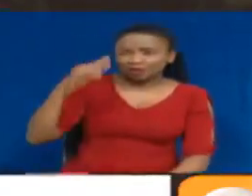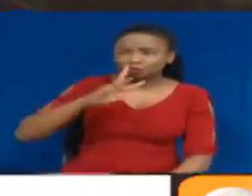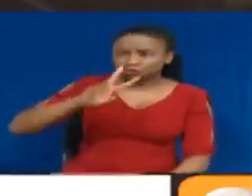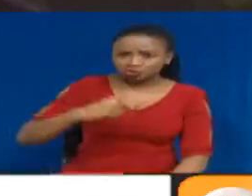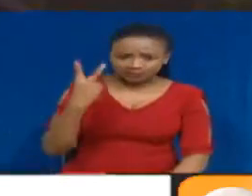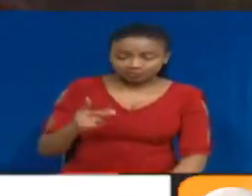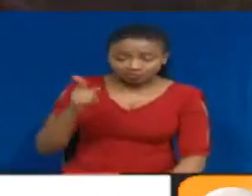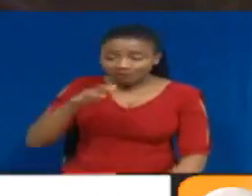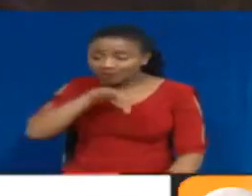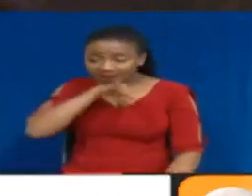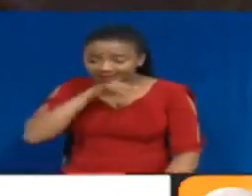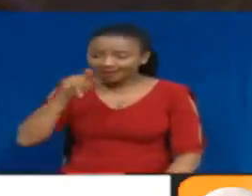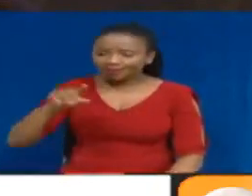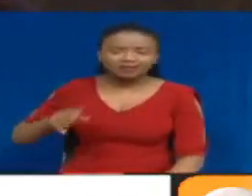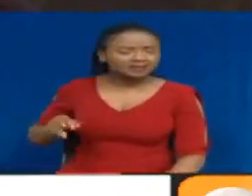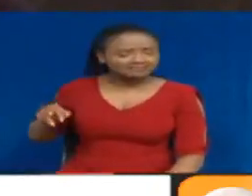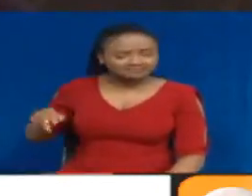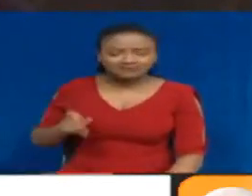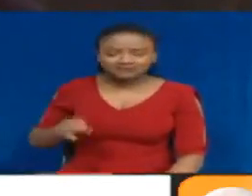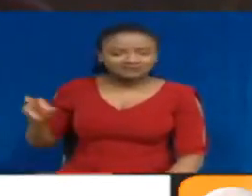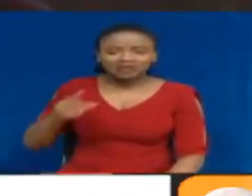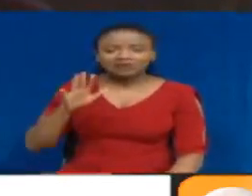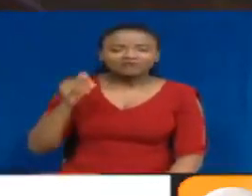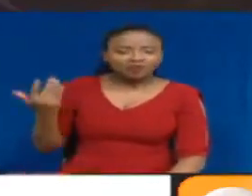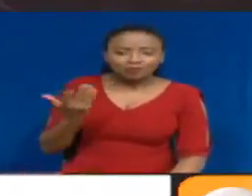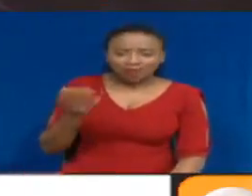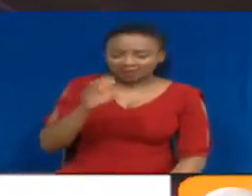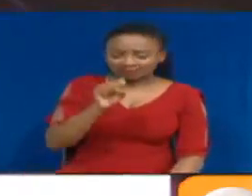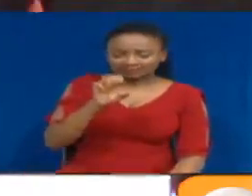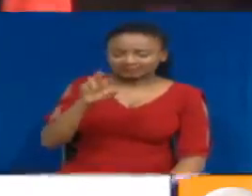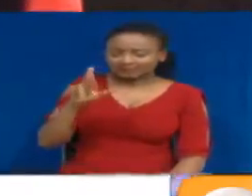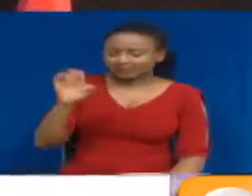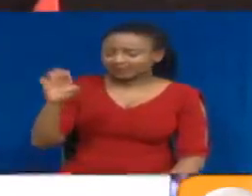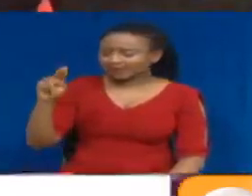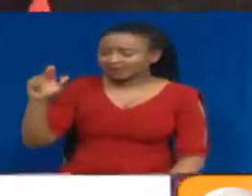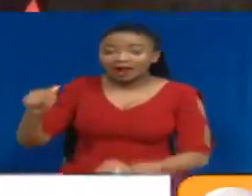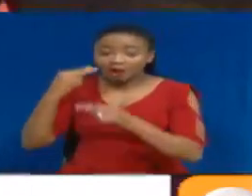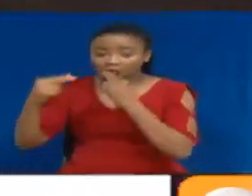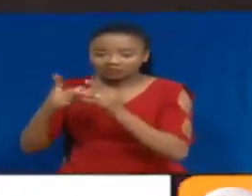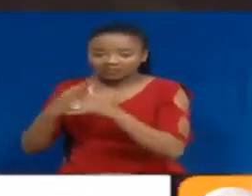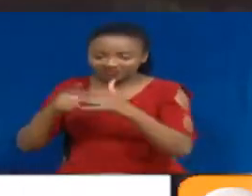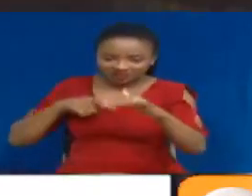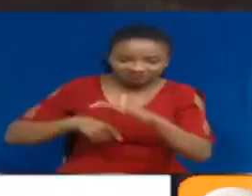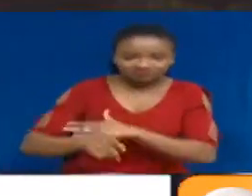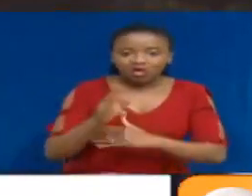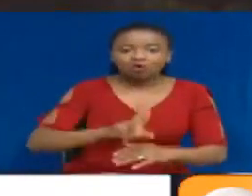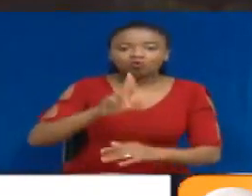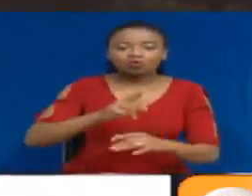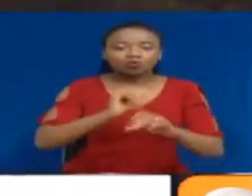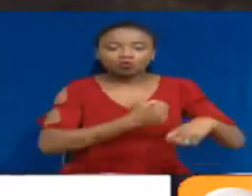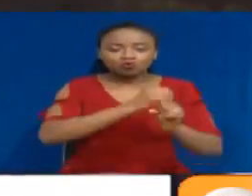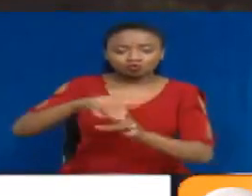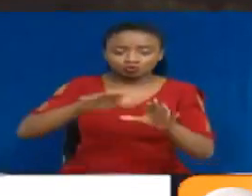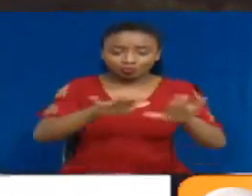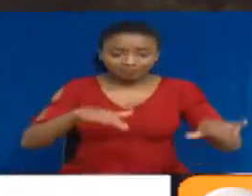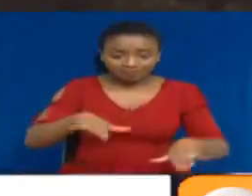2002, wewe ulitembea kutoka Serena, ukaingia Uhuru Park, ukasema Kibaki tosha.